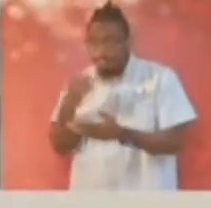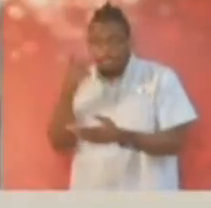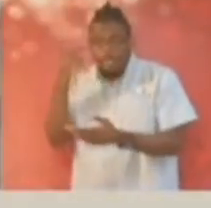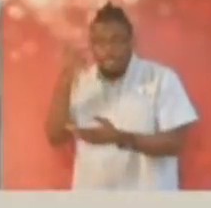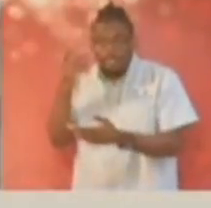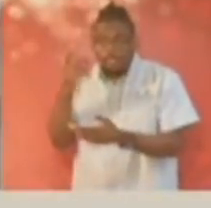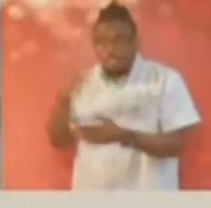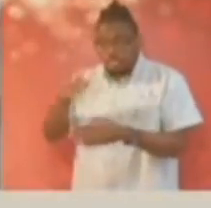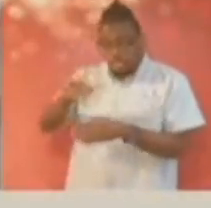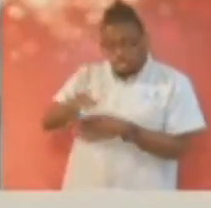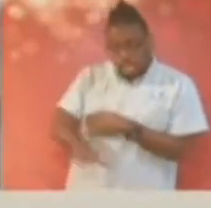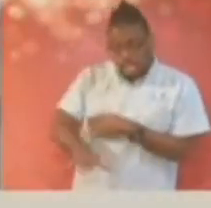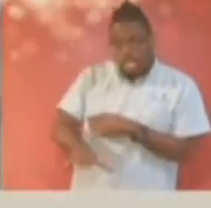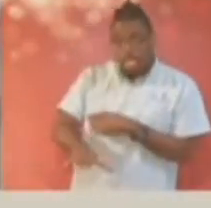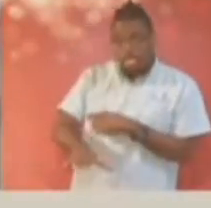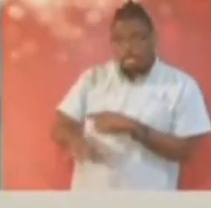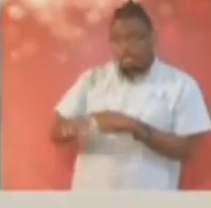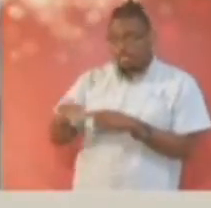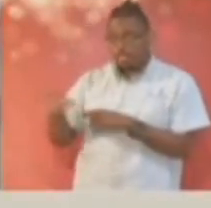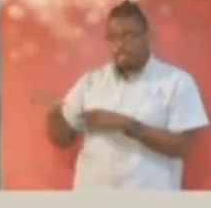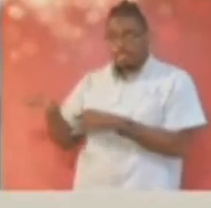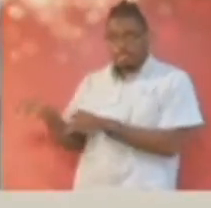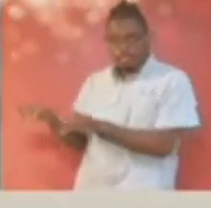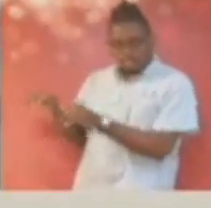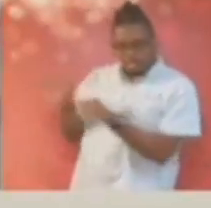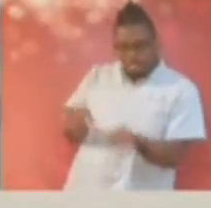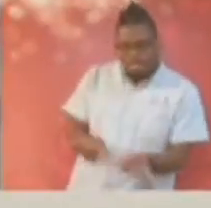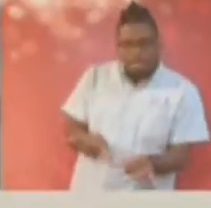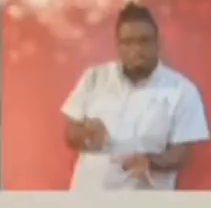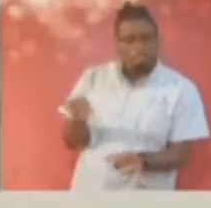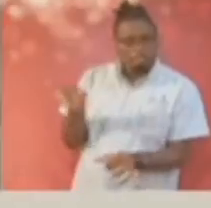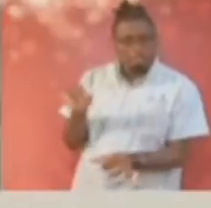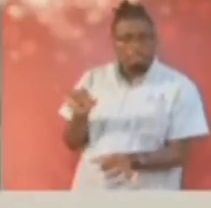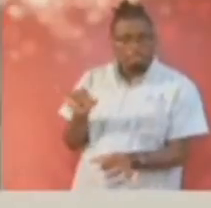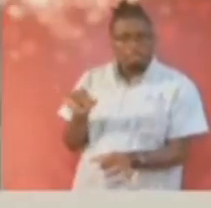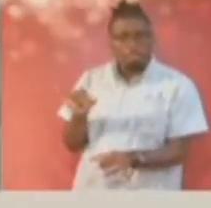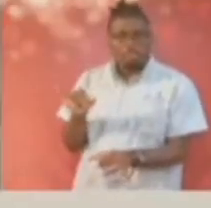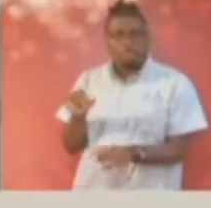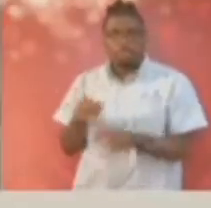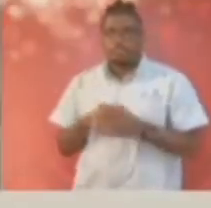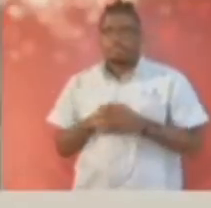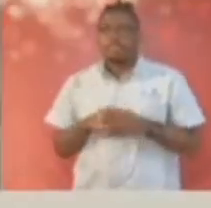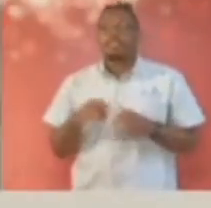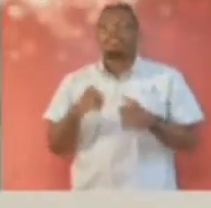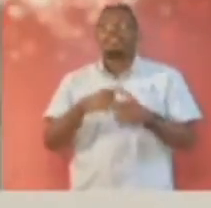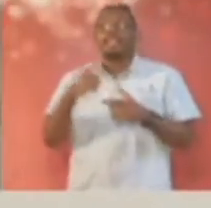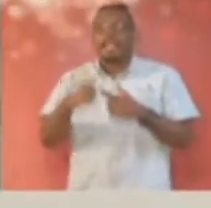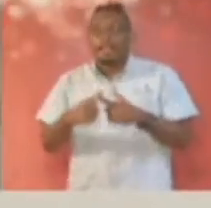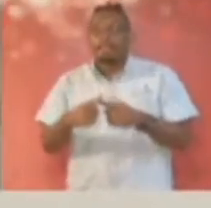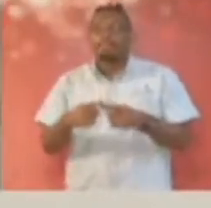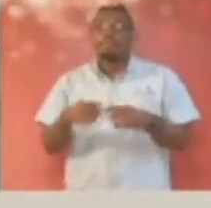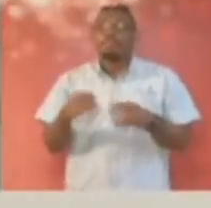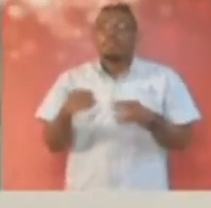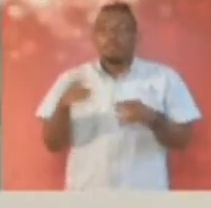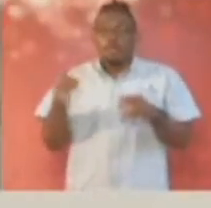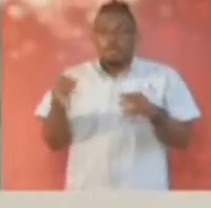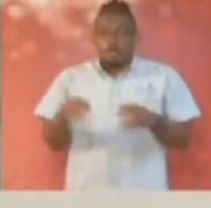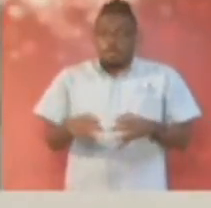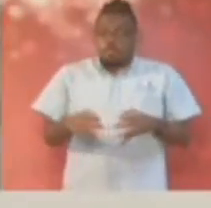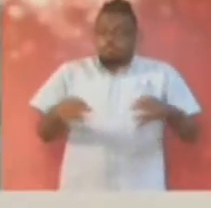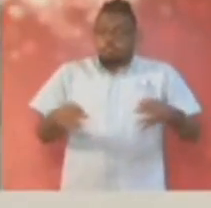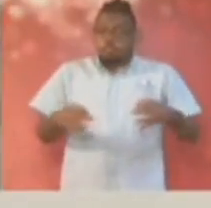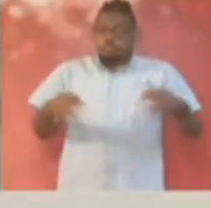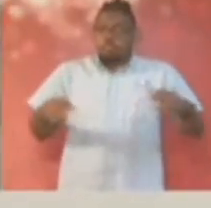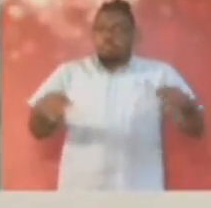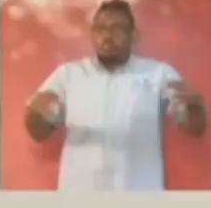Now, overweight in the society has reflected the same transition as the prevalence of